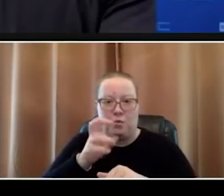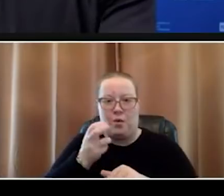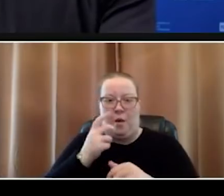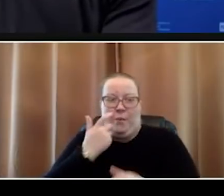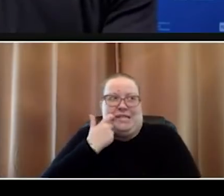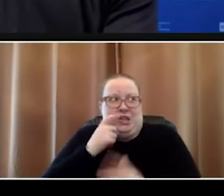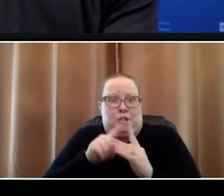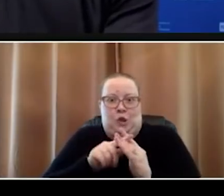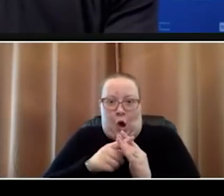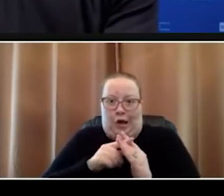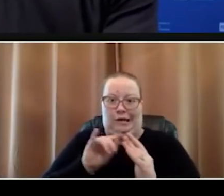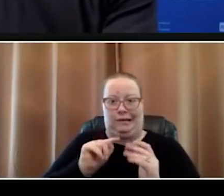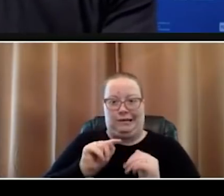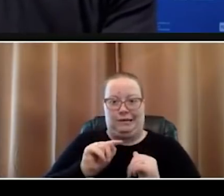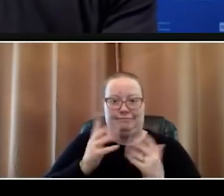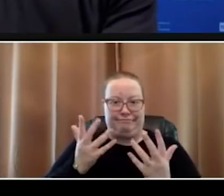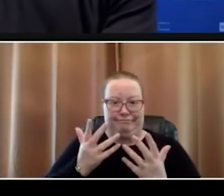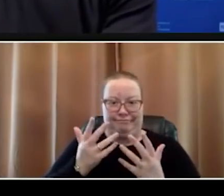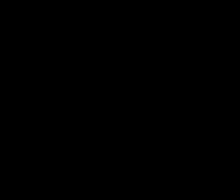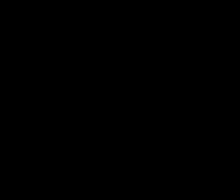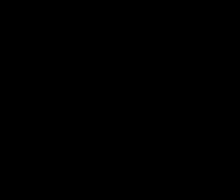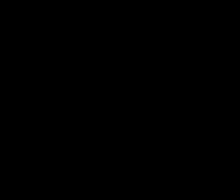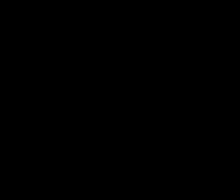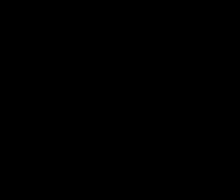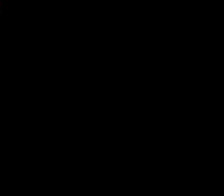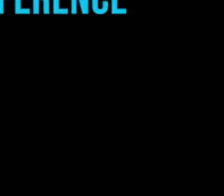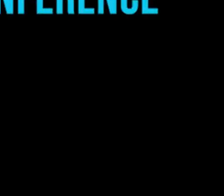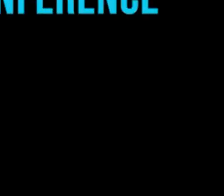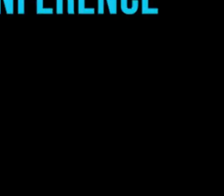vaccinating people over the last several months.